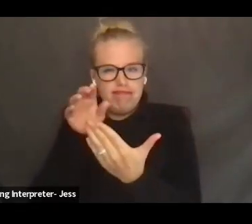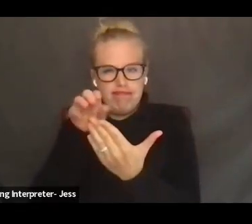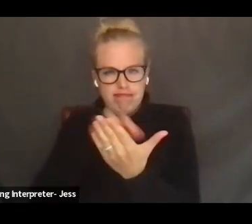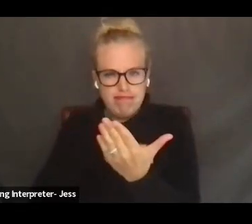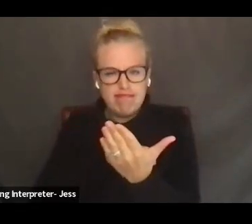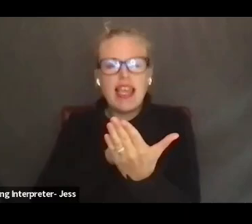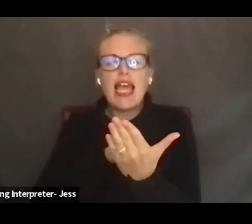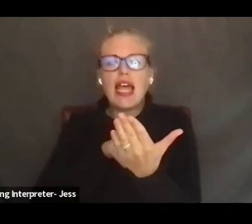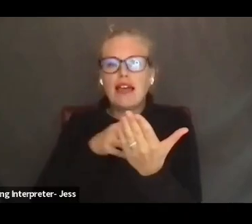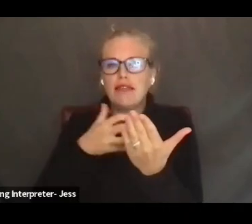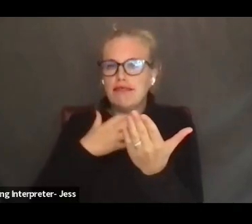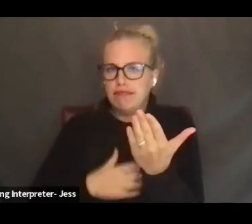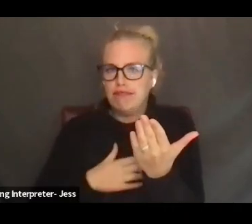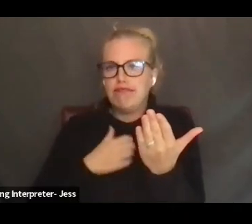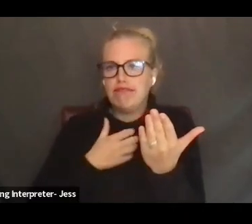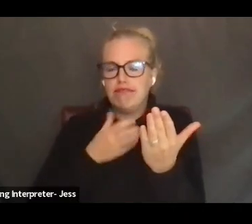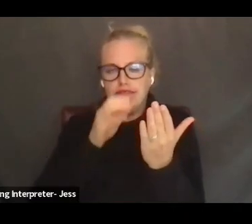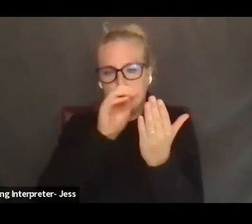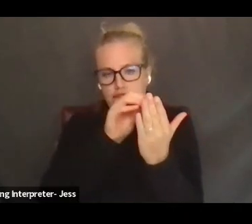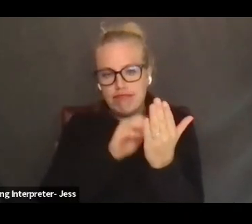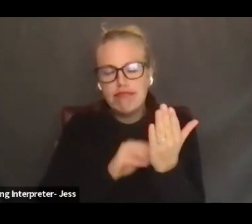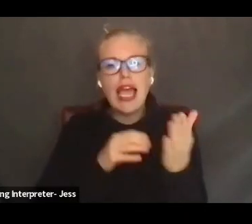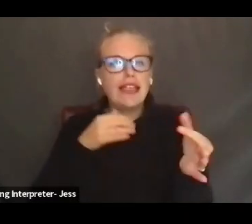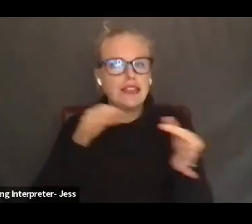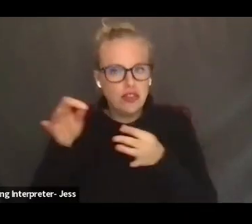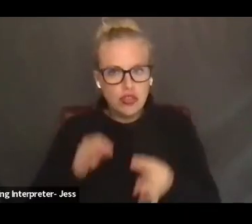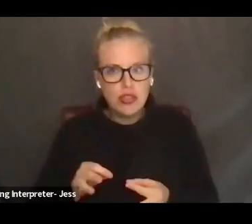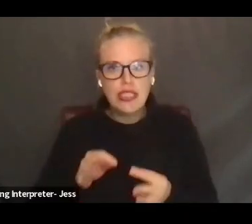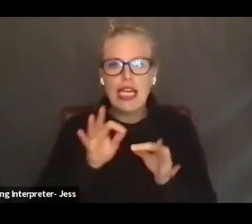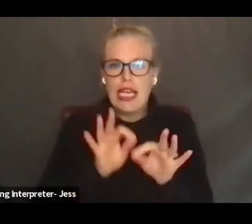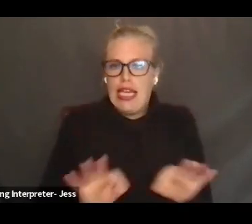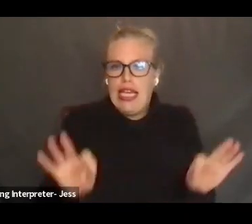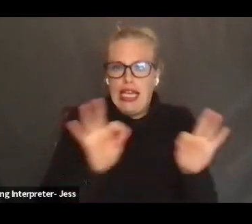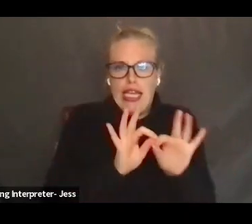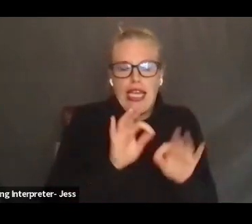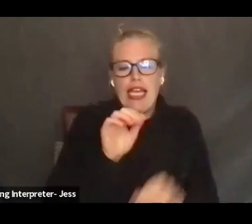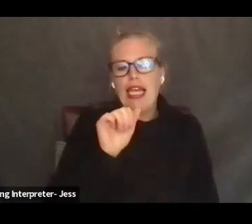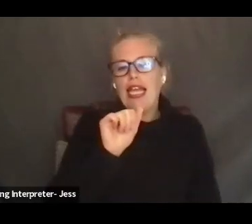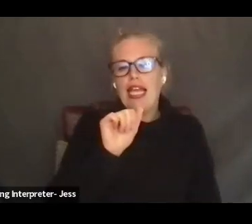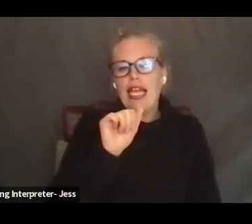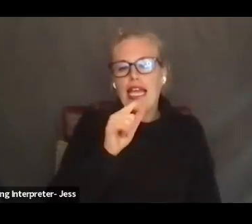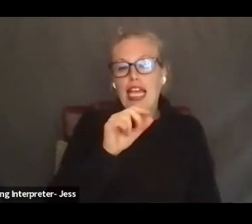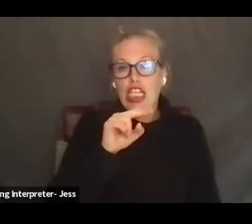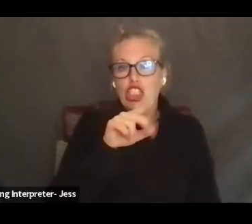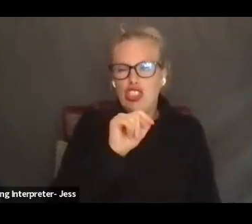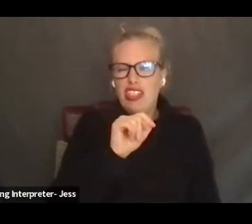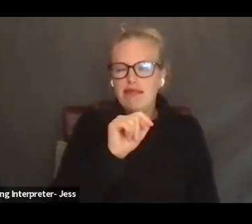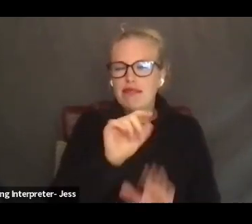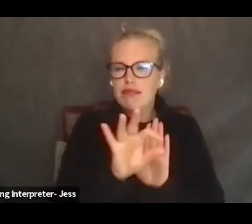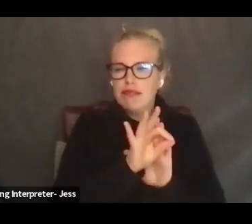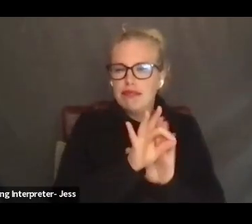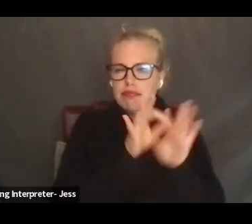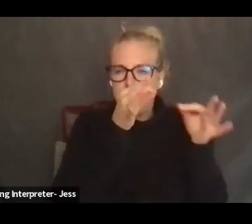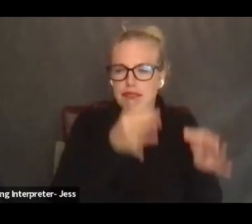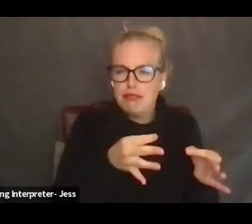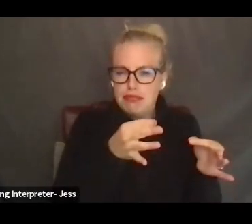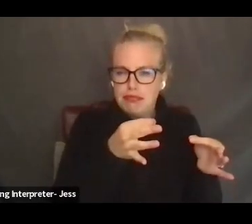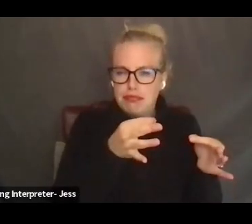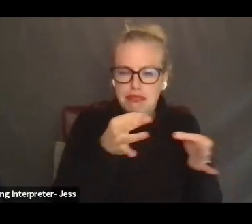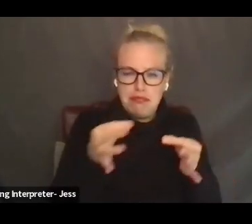instructions. But ideally, you'd have agents plus instruction, and then you sign it